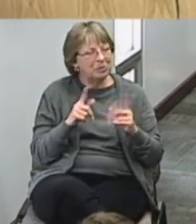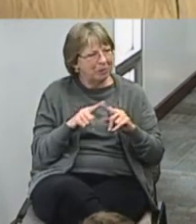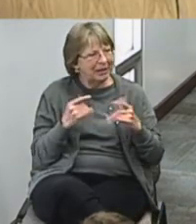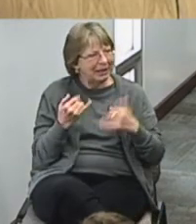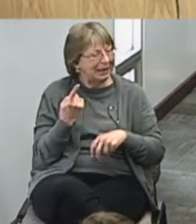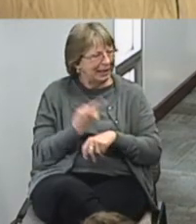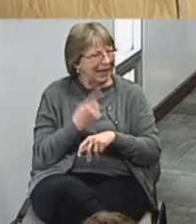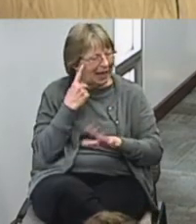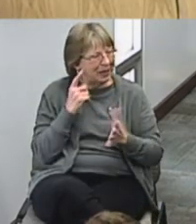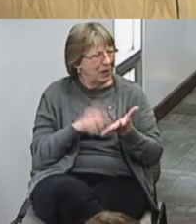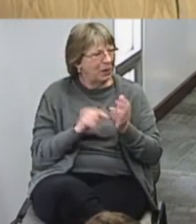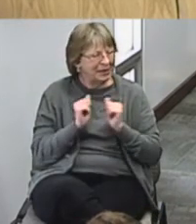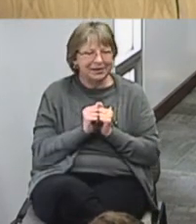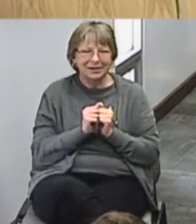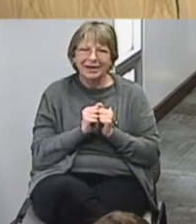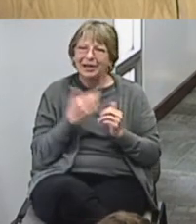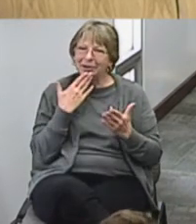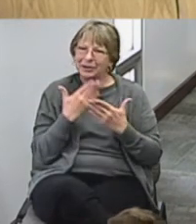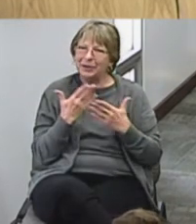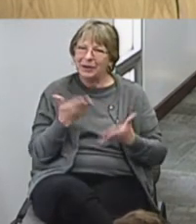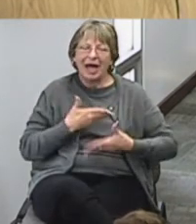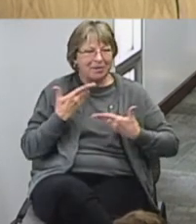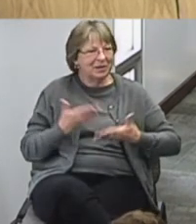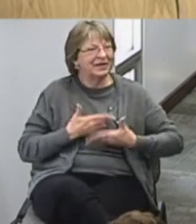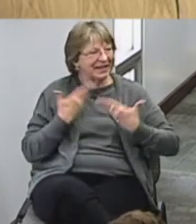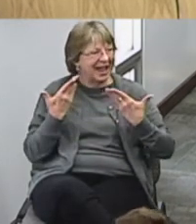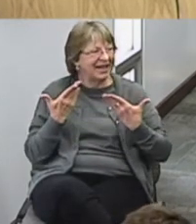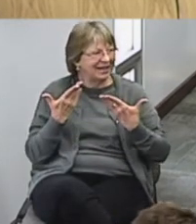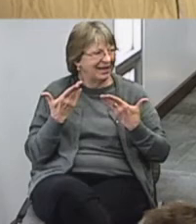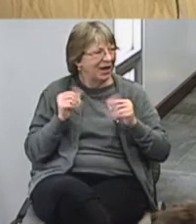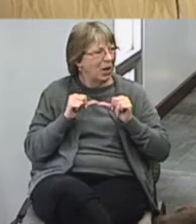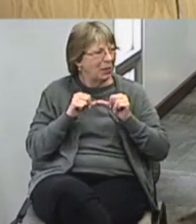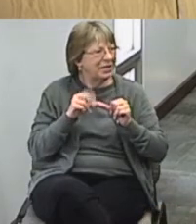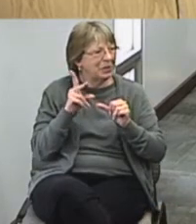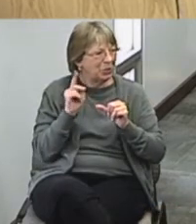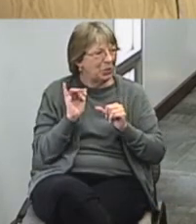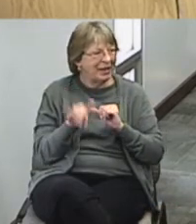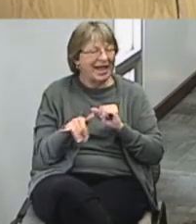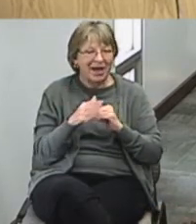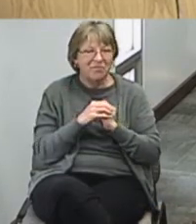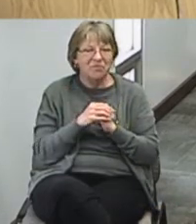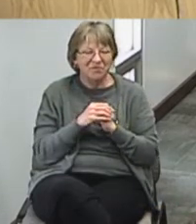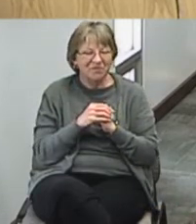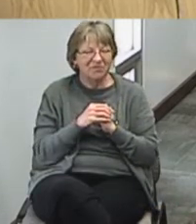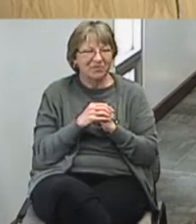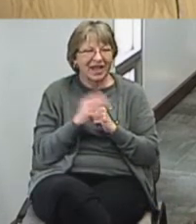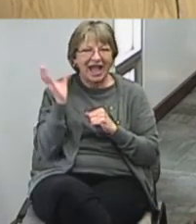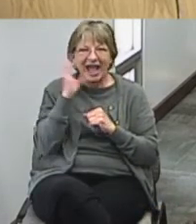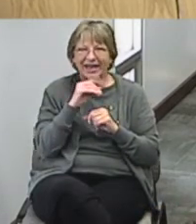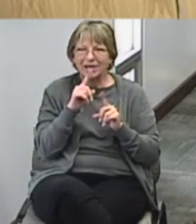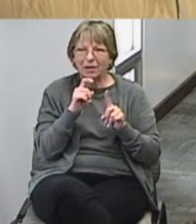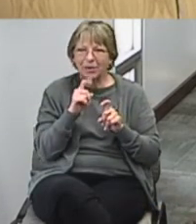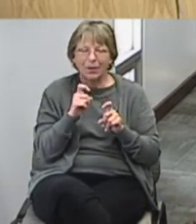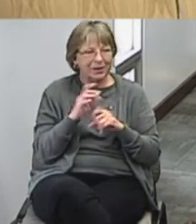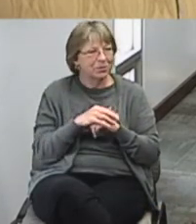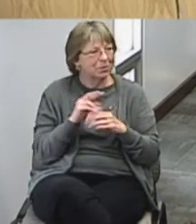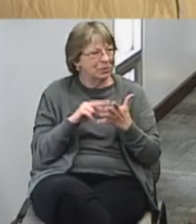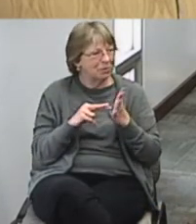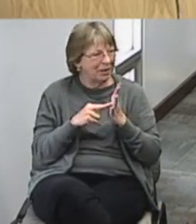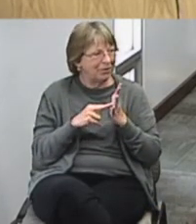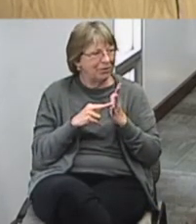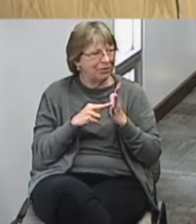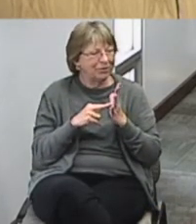and I wanted to ask. So, good, I'm glad we're still doing that. I guess my question was meant to draw some